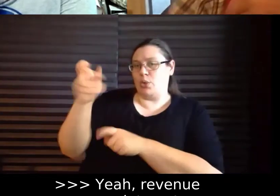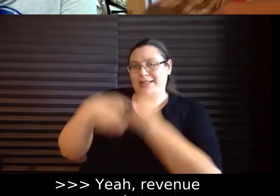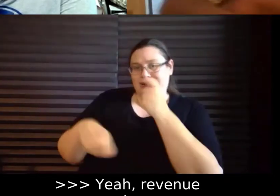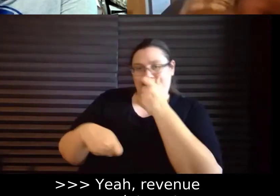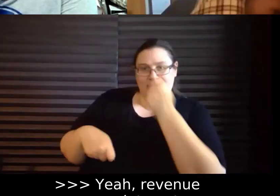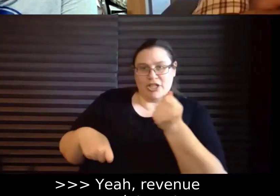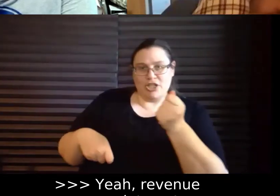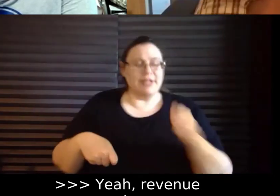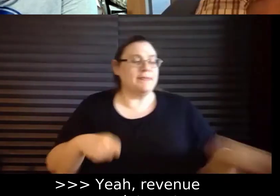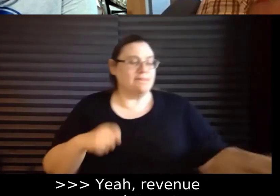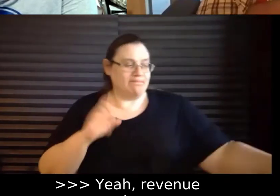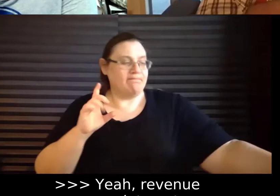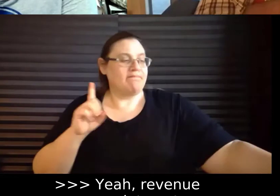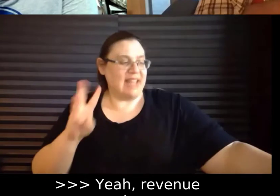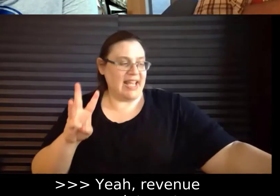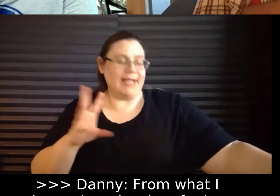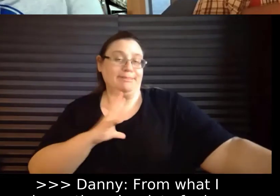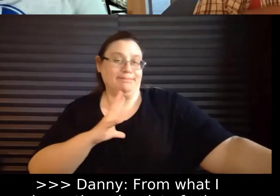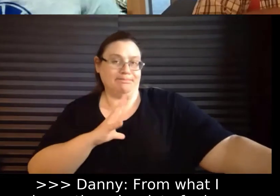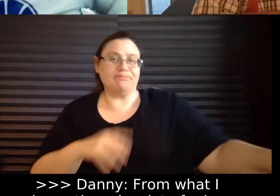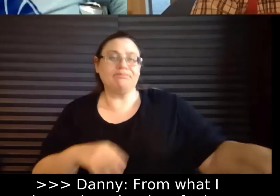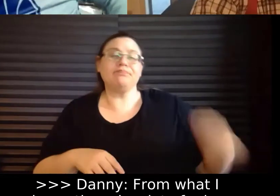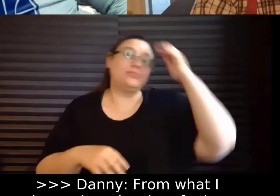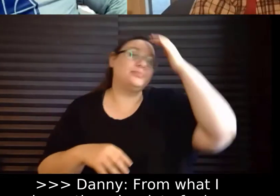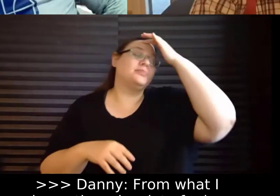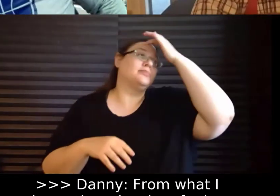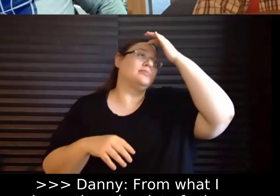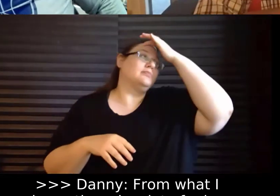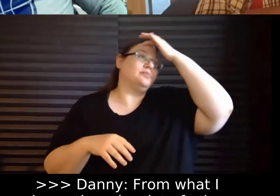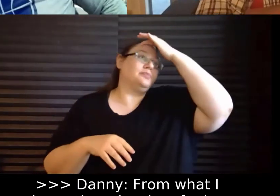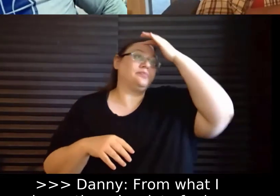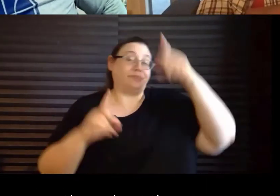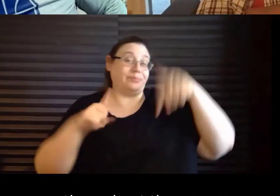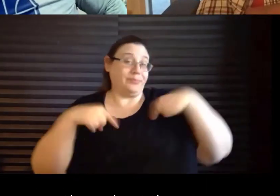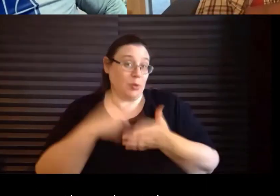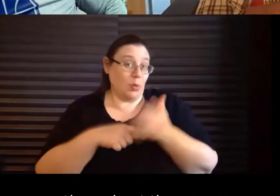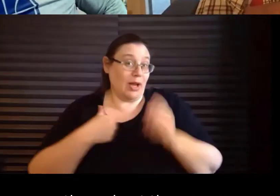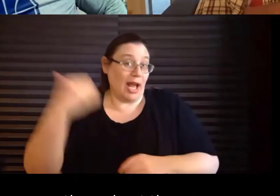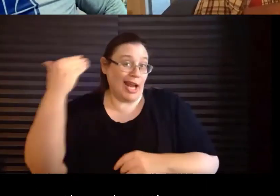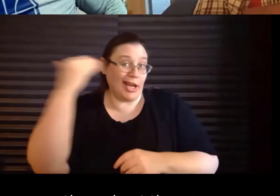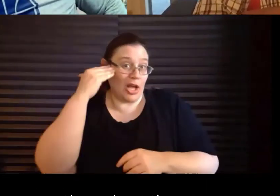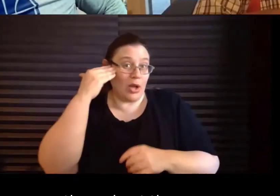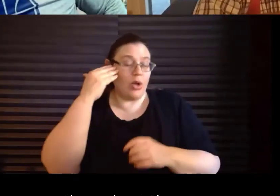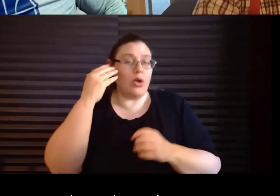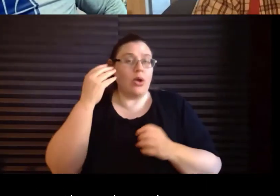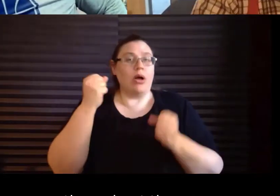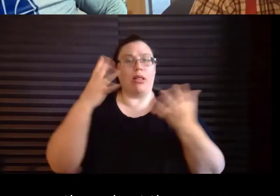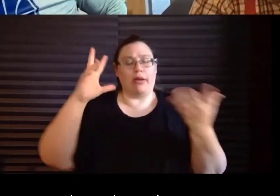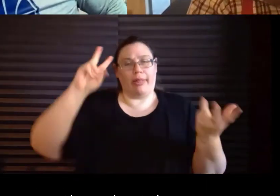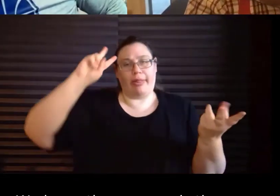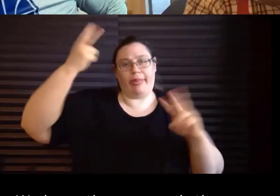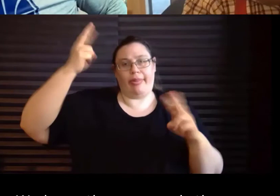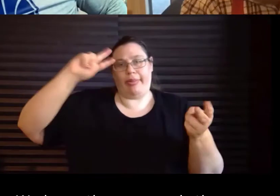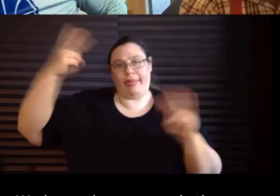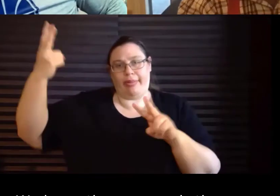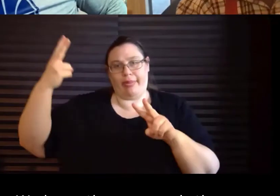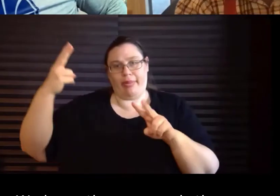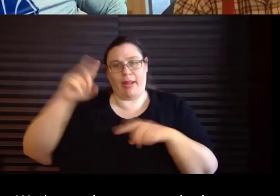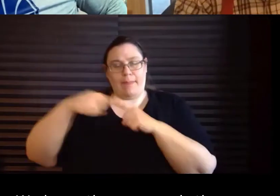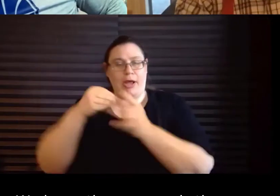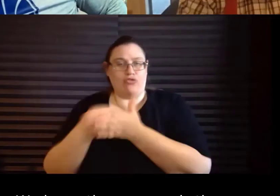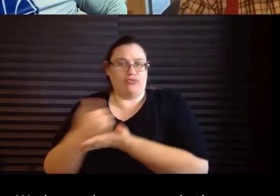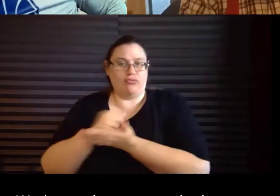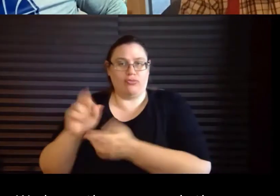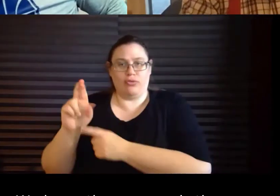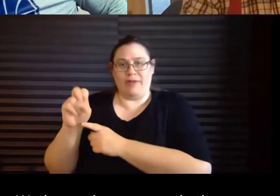Well, I think there's, from what I know, there's a lot of misconceptions about the revenue. We know